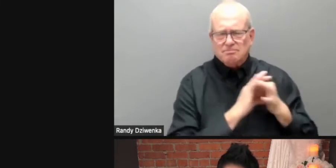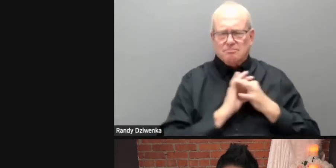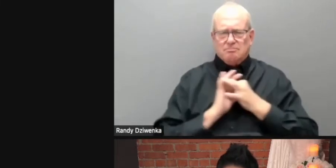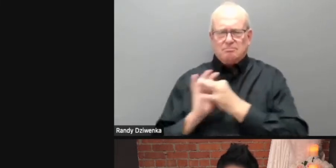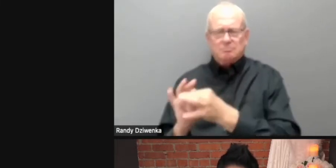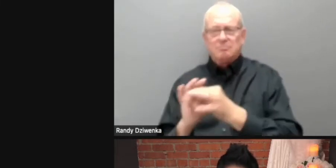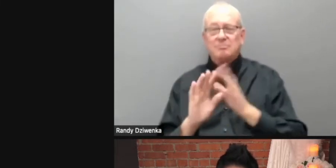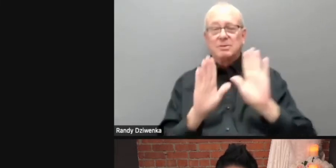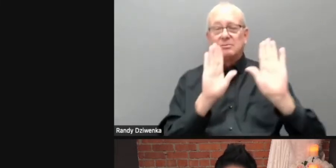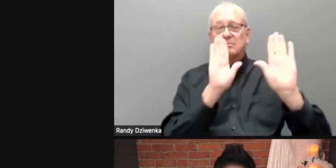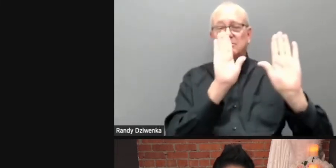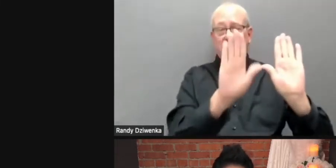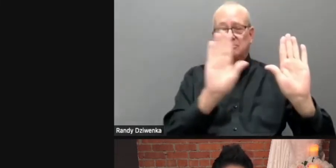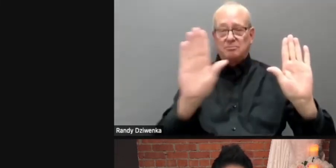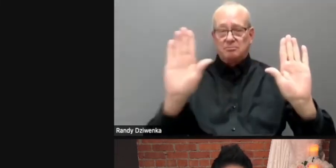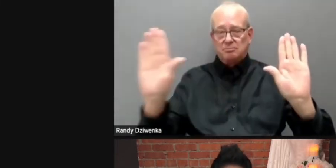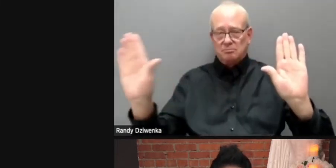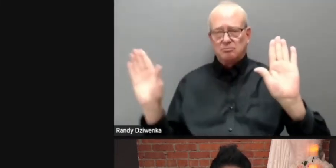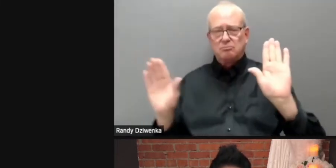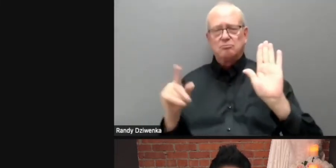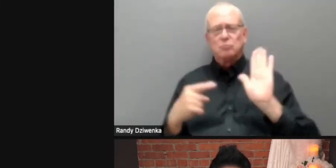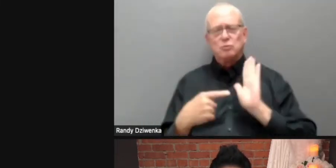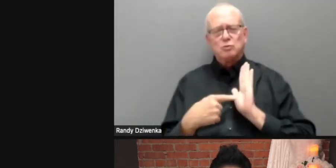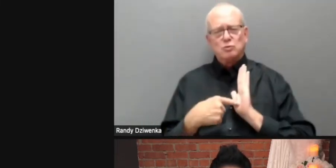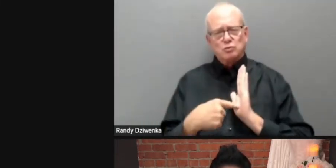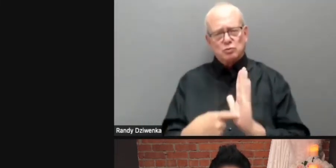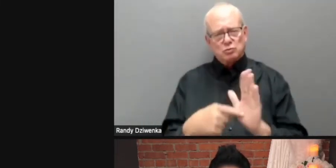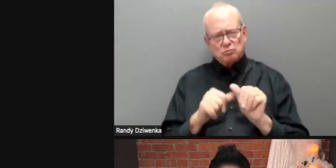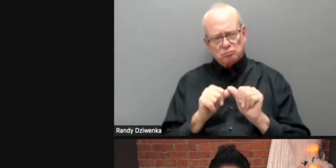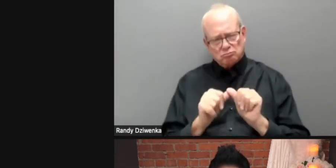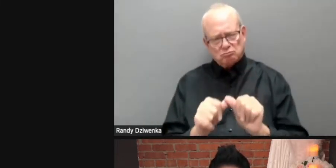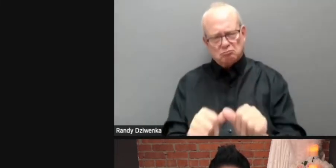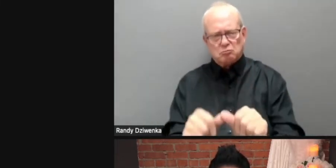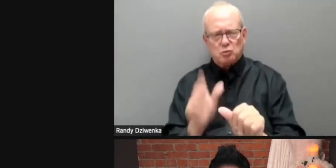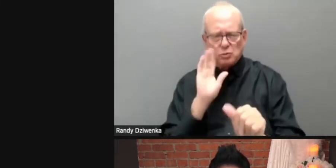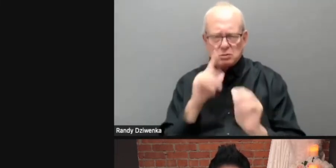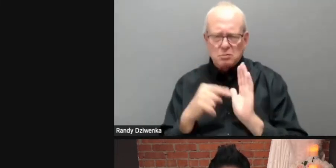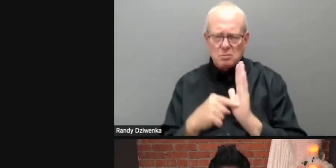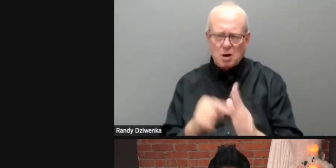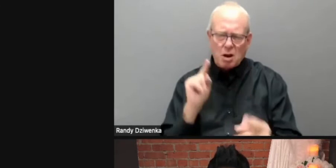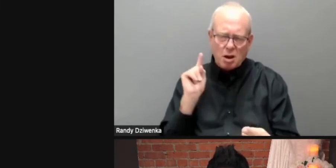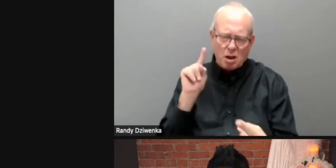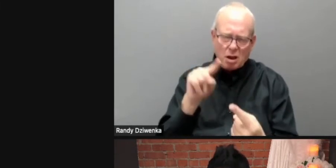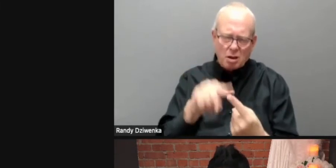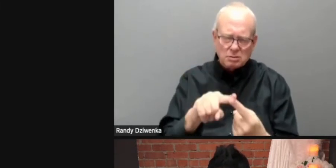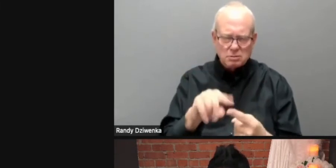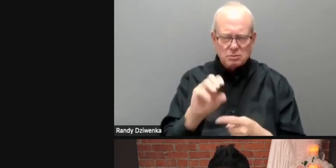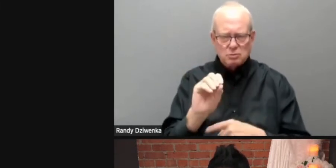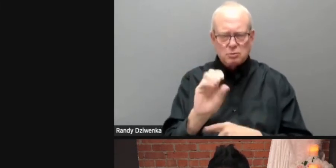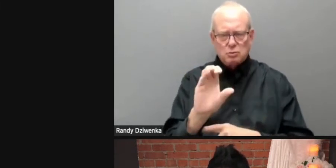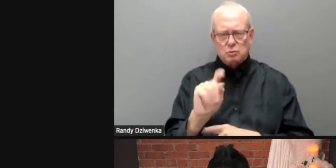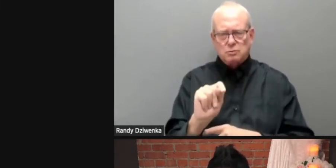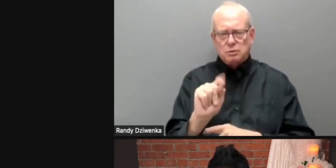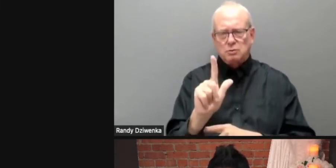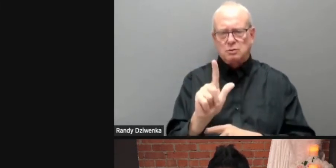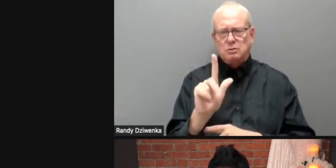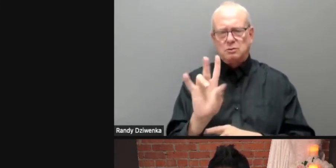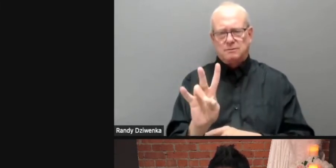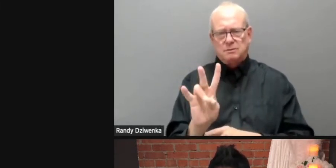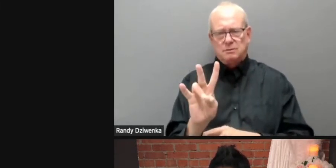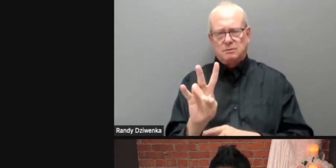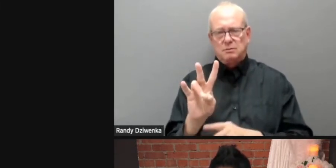and is free to the public and open Wednesdays to Saturdays from 11 a.m. to 6 p.m.